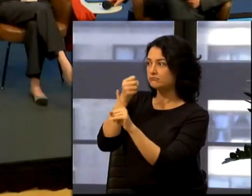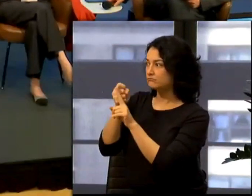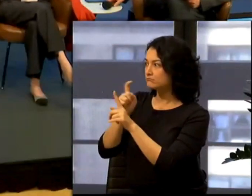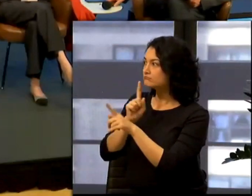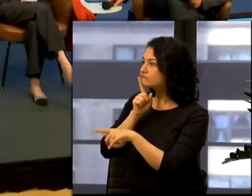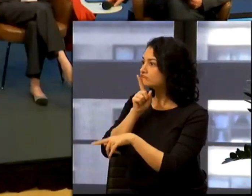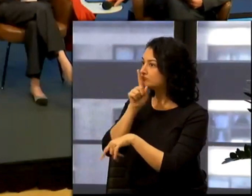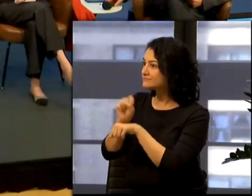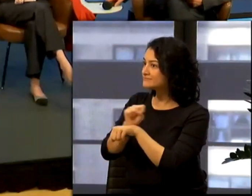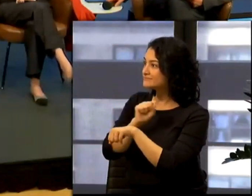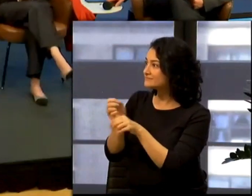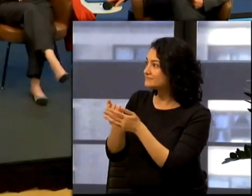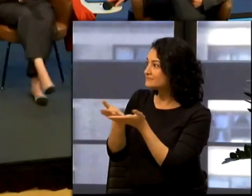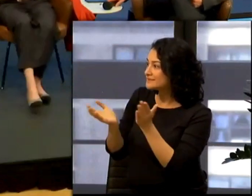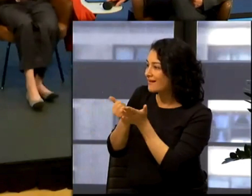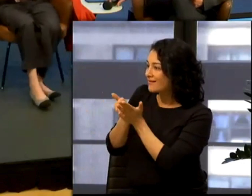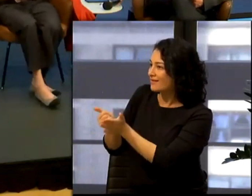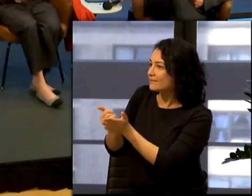article.